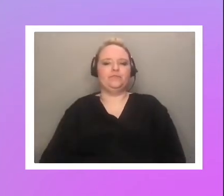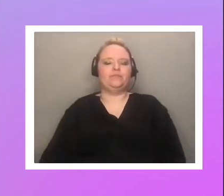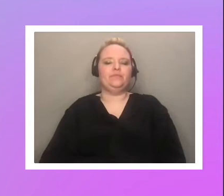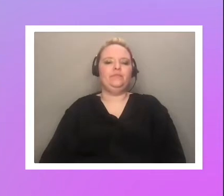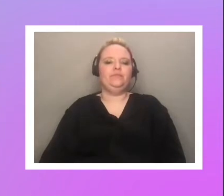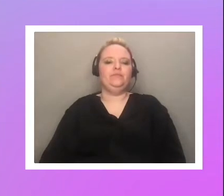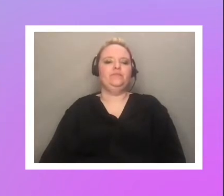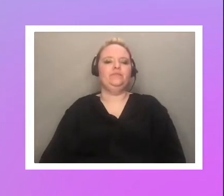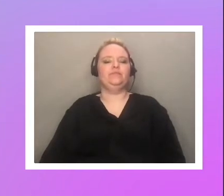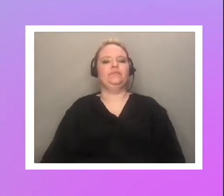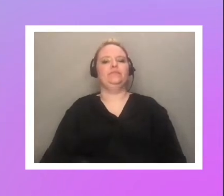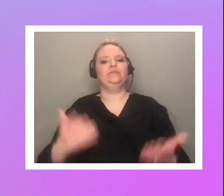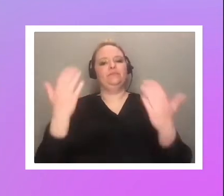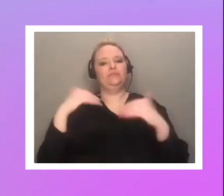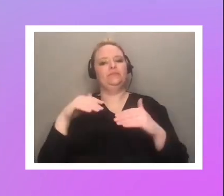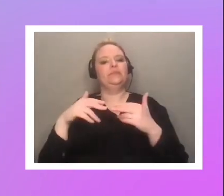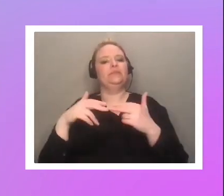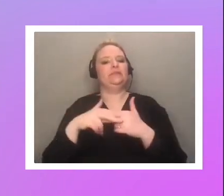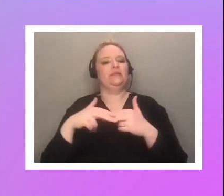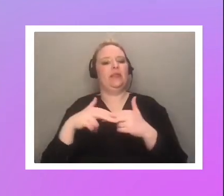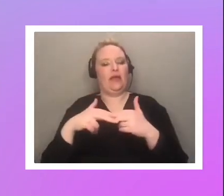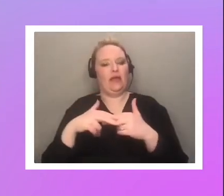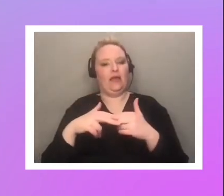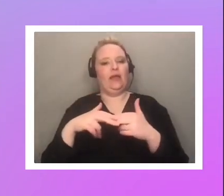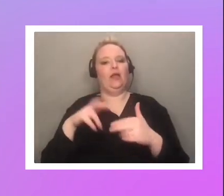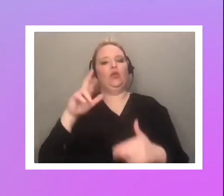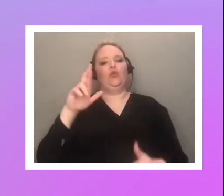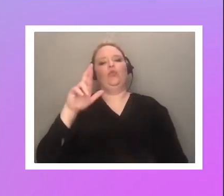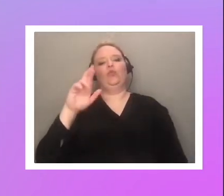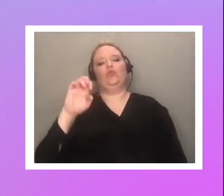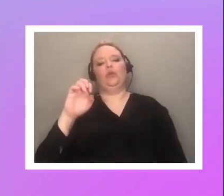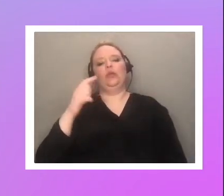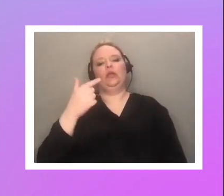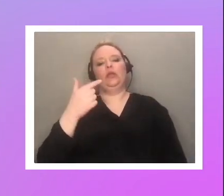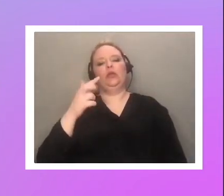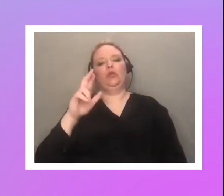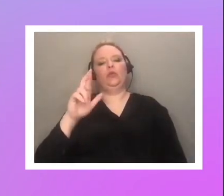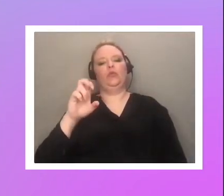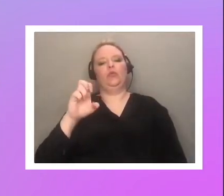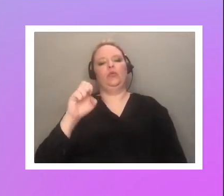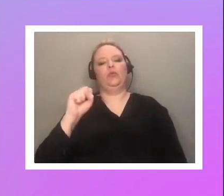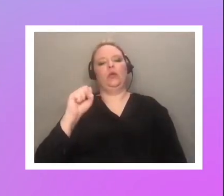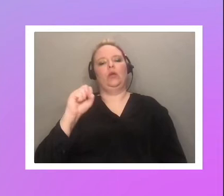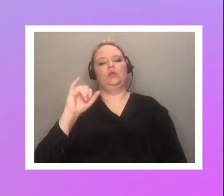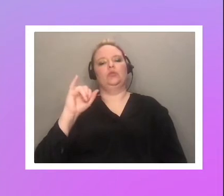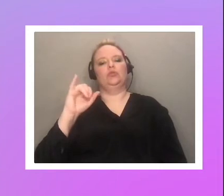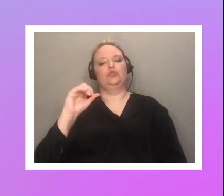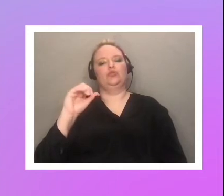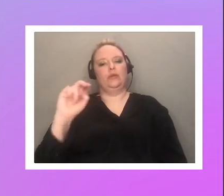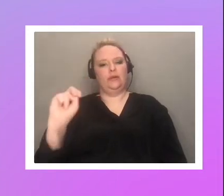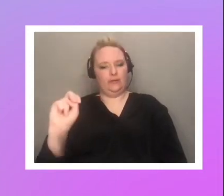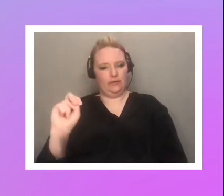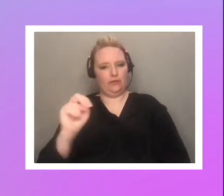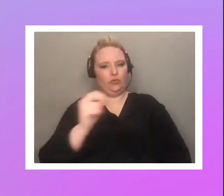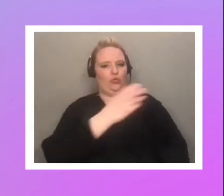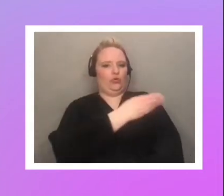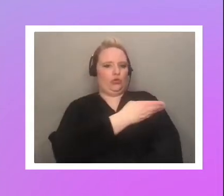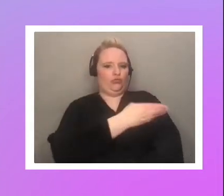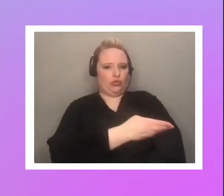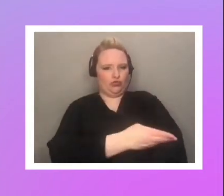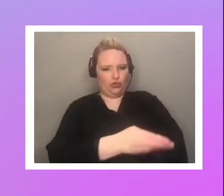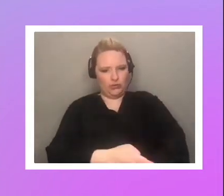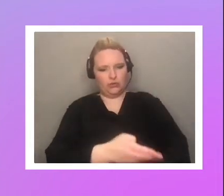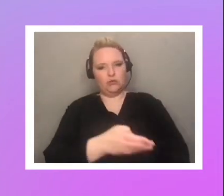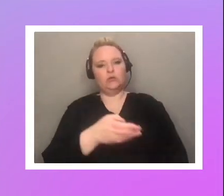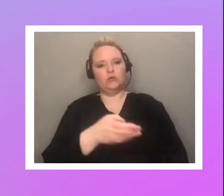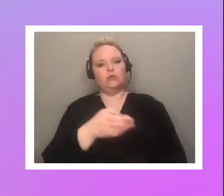Okay. This is a regression slide. So this is pretty much, it